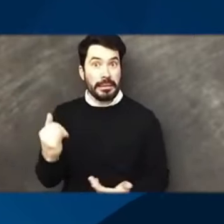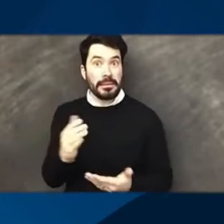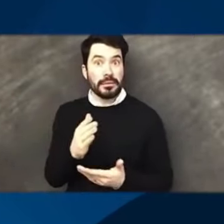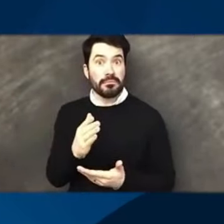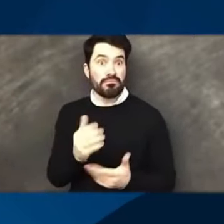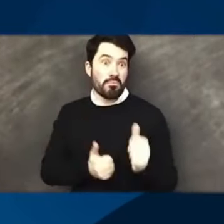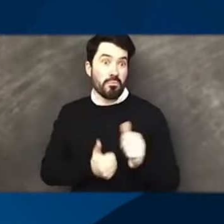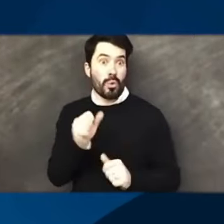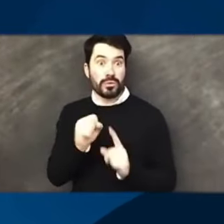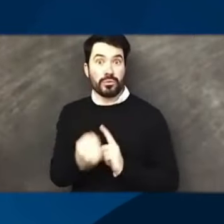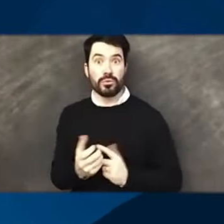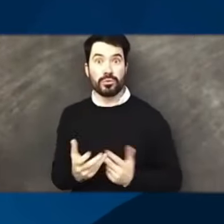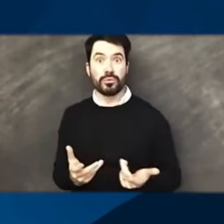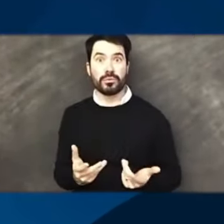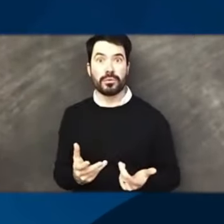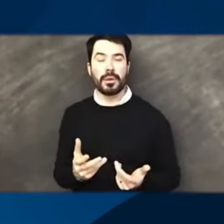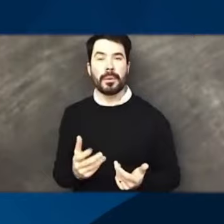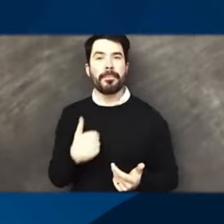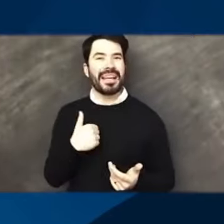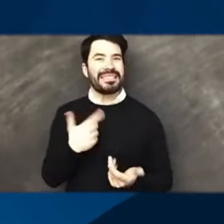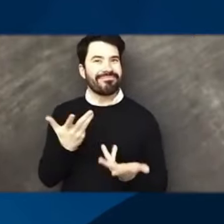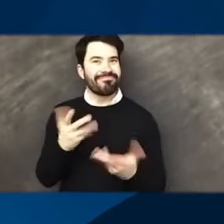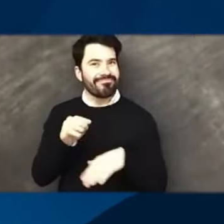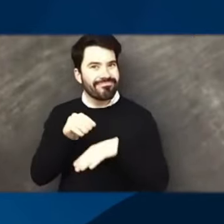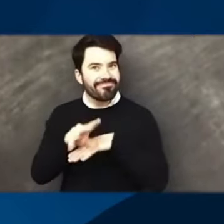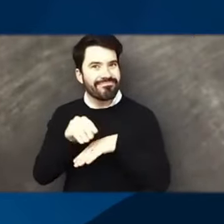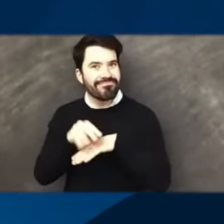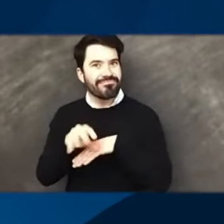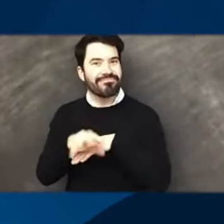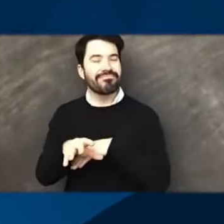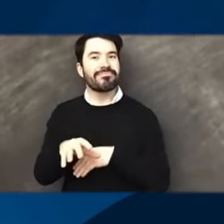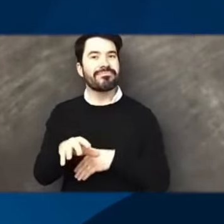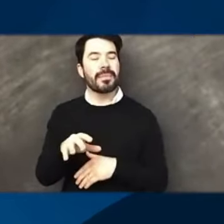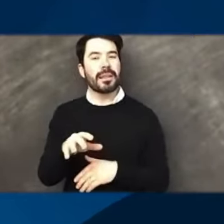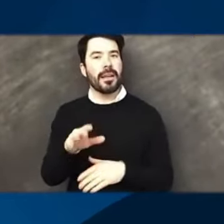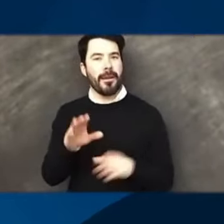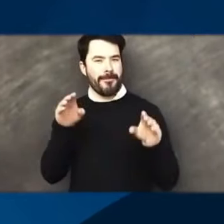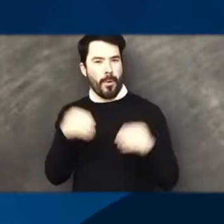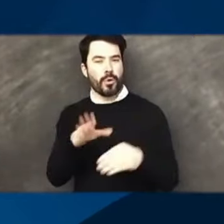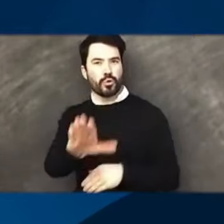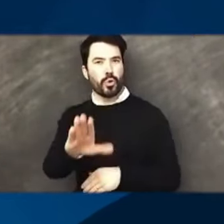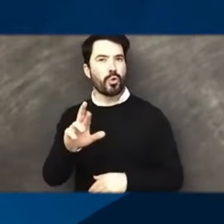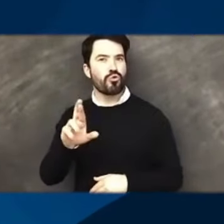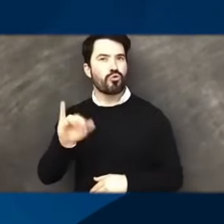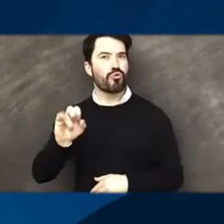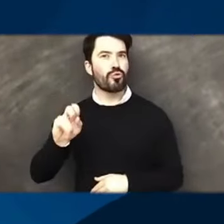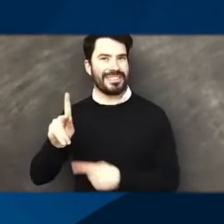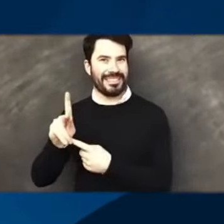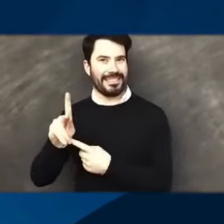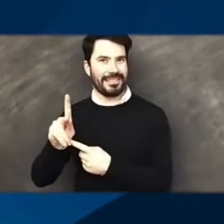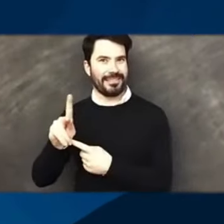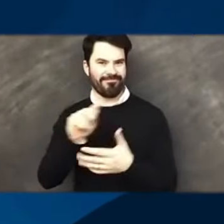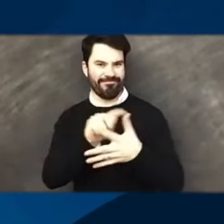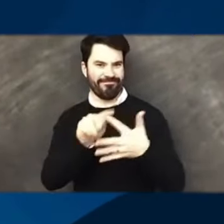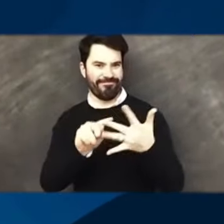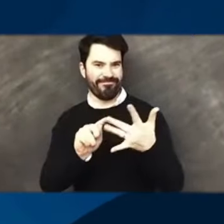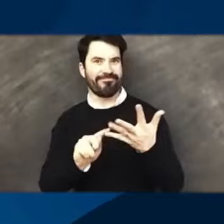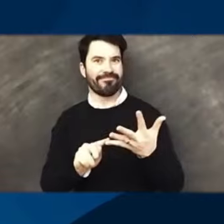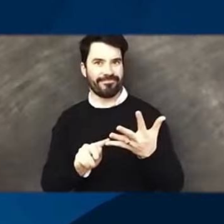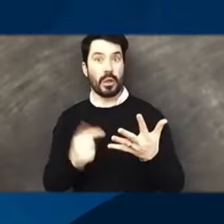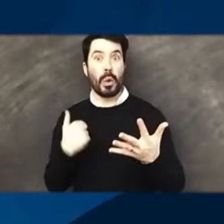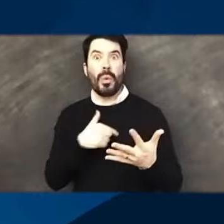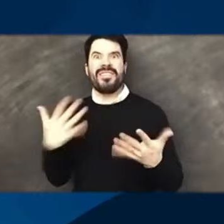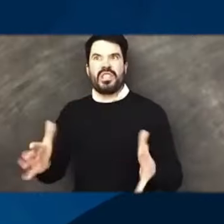do is to focus on risk factor modification very intensely that we know something about. We know that we have good